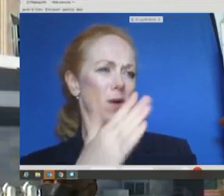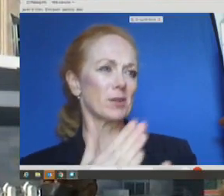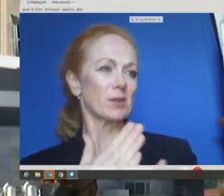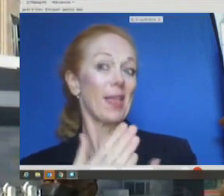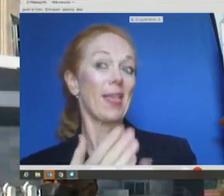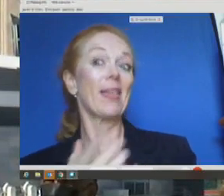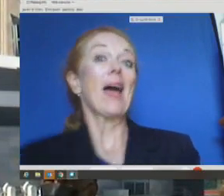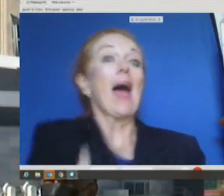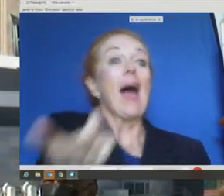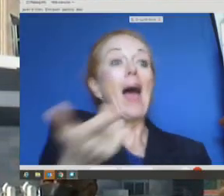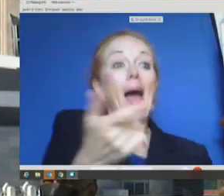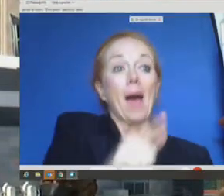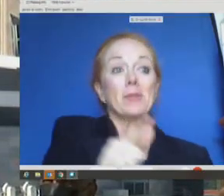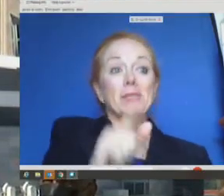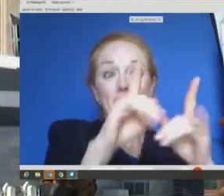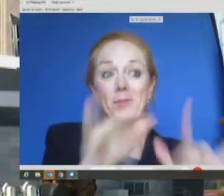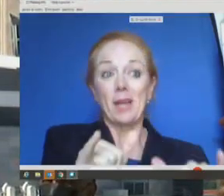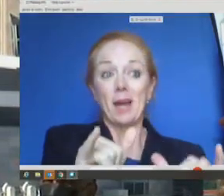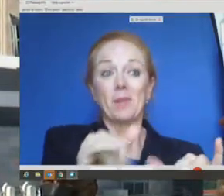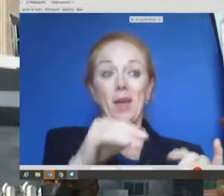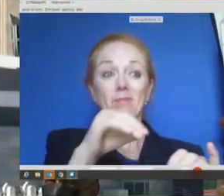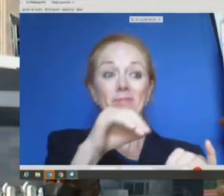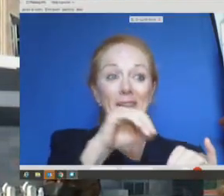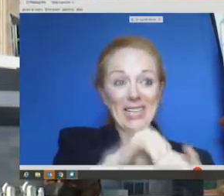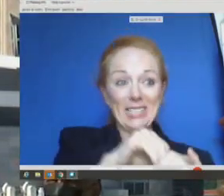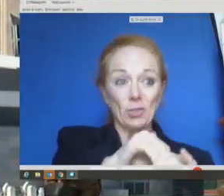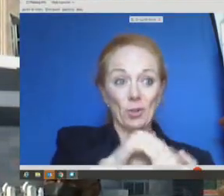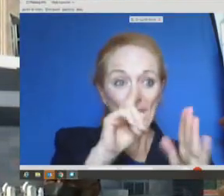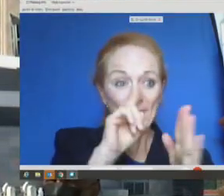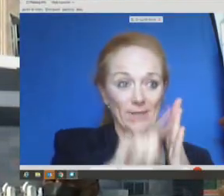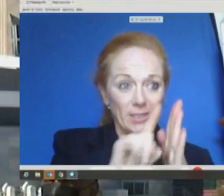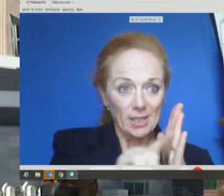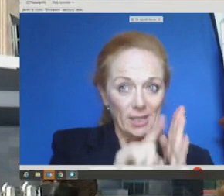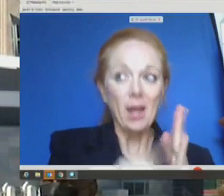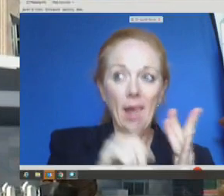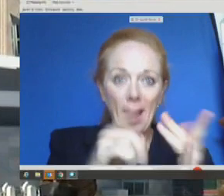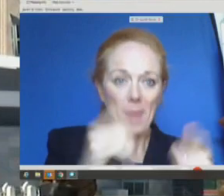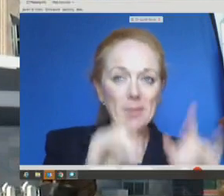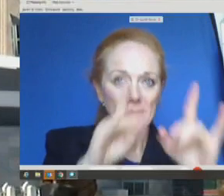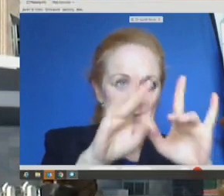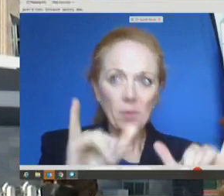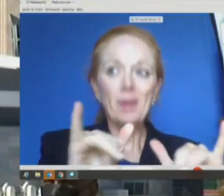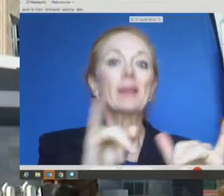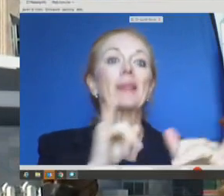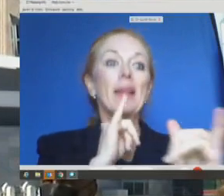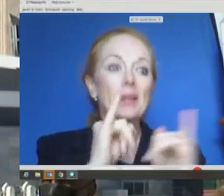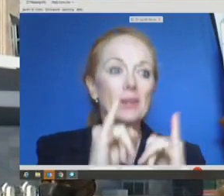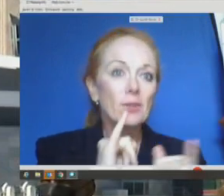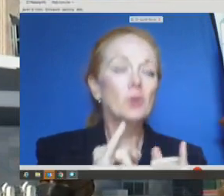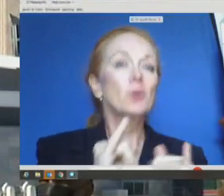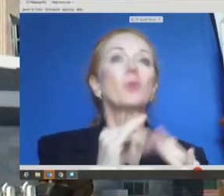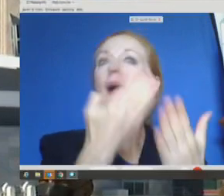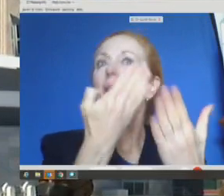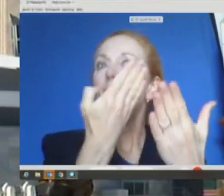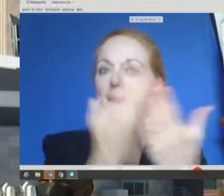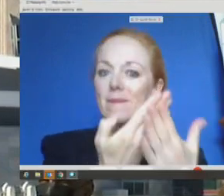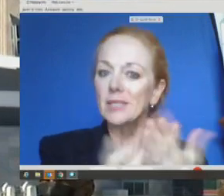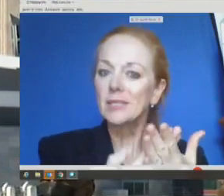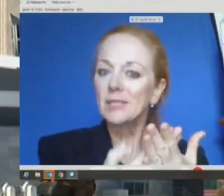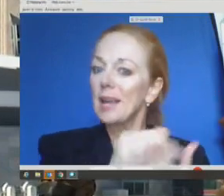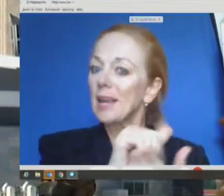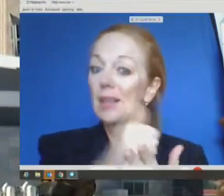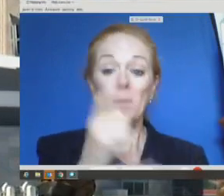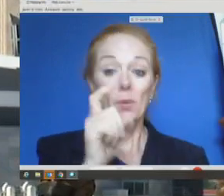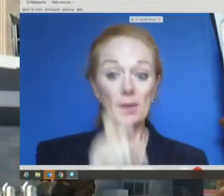investigation was parallel to that. So we were able to get the interviews and all of that, everything we needed, any evidence that we needed. We were